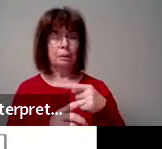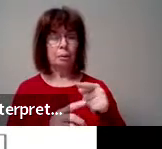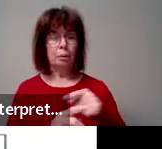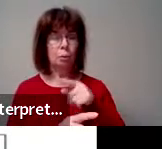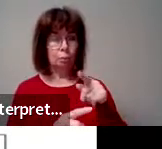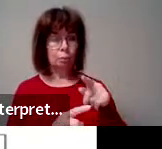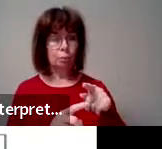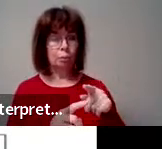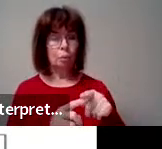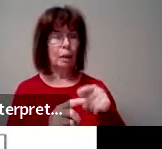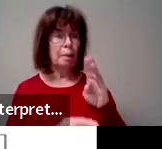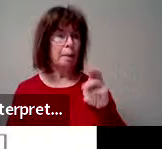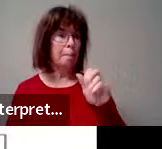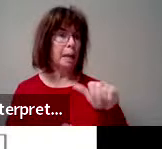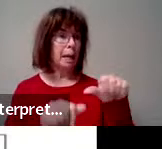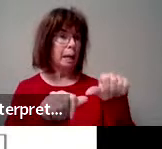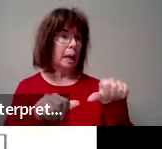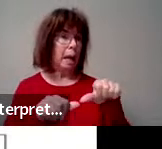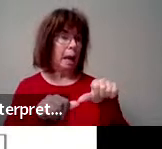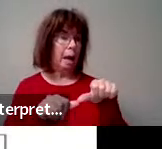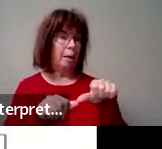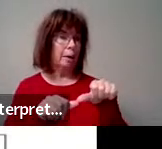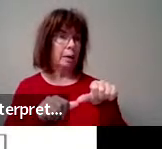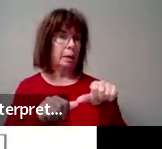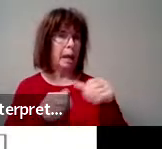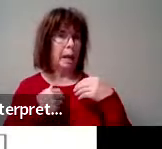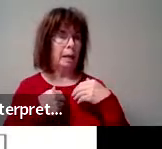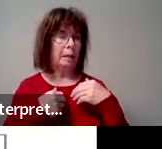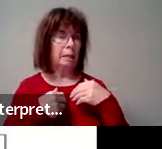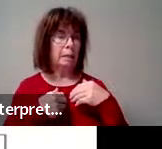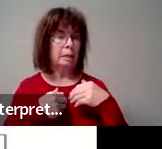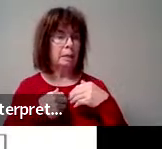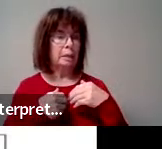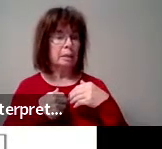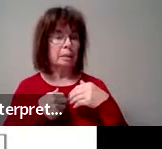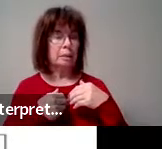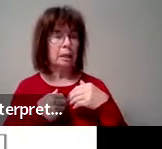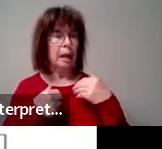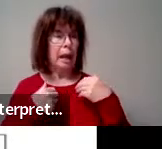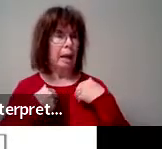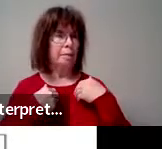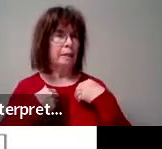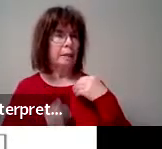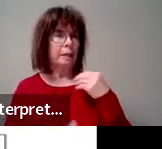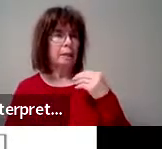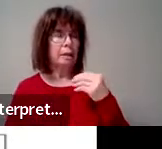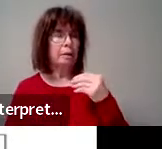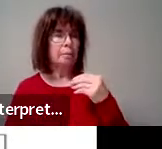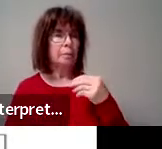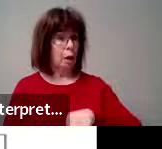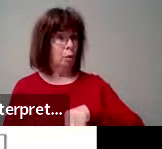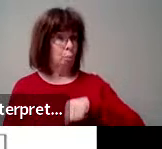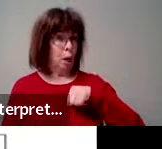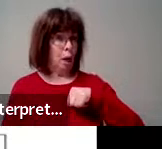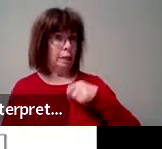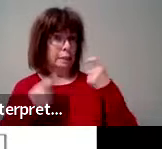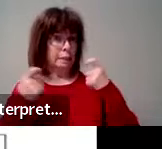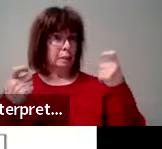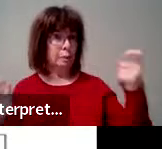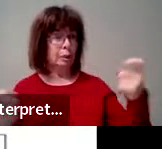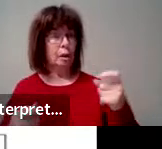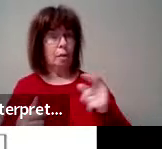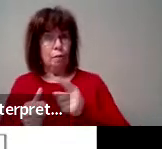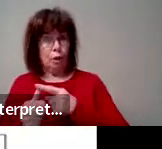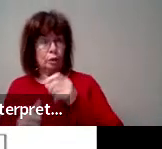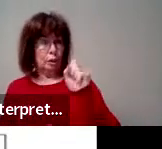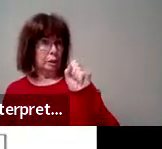Bay Area experienced the Pride celebrations, first in San Francisco